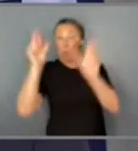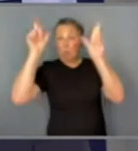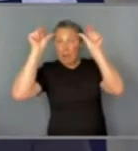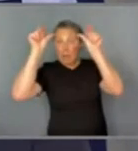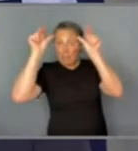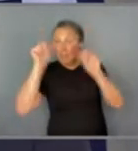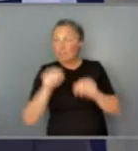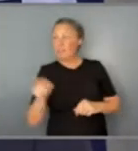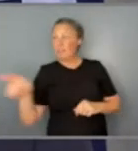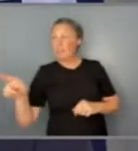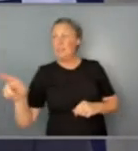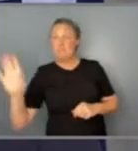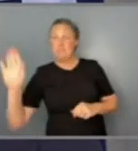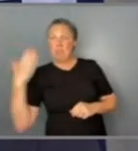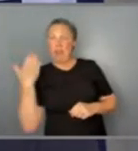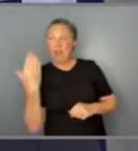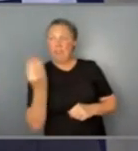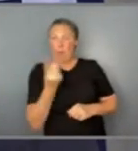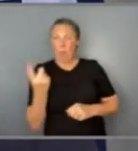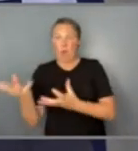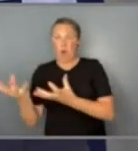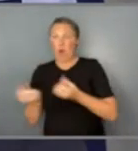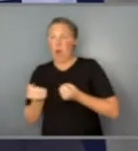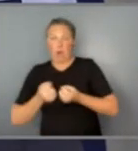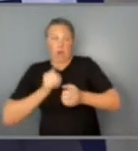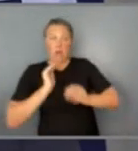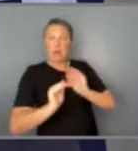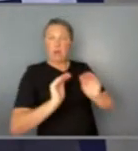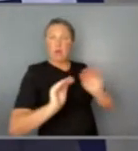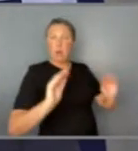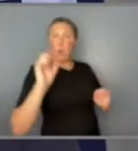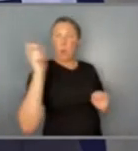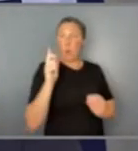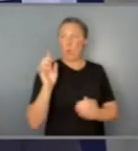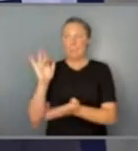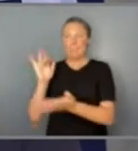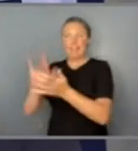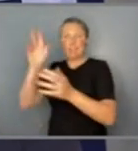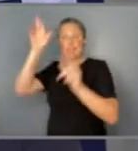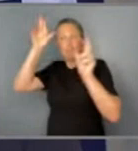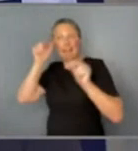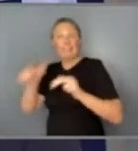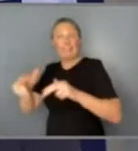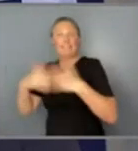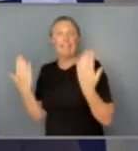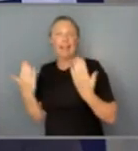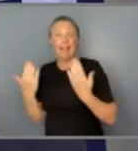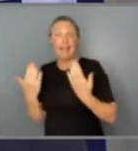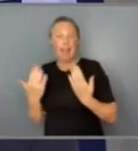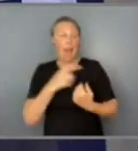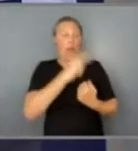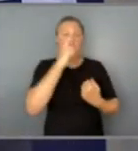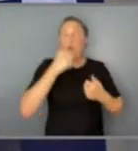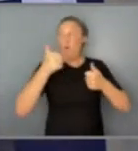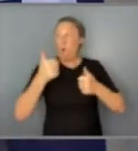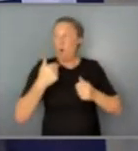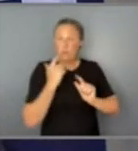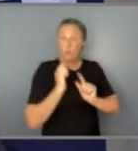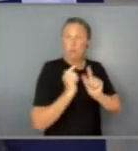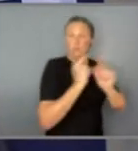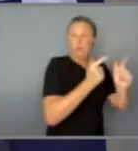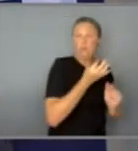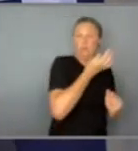are not a close contact, can then self-manage their response to ensure that they can take appropriate